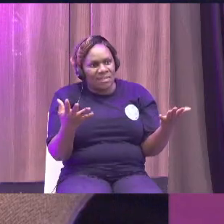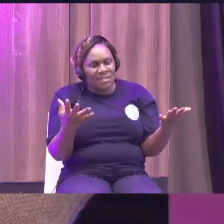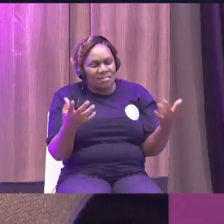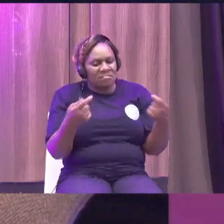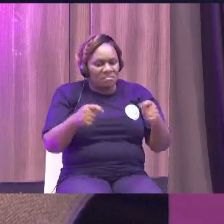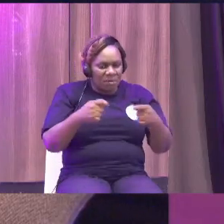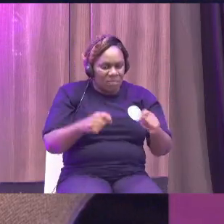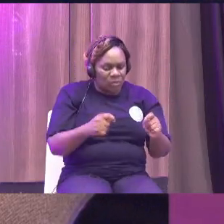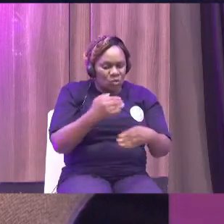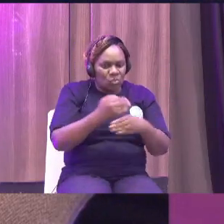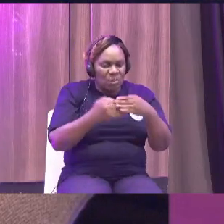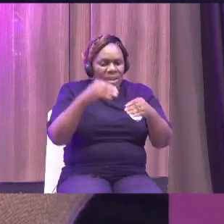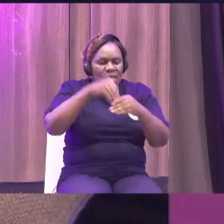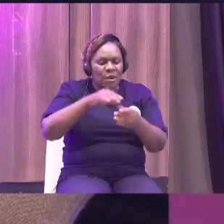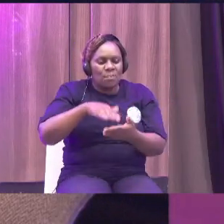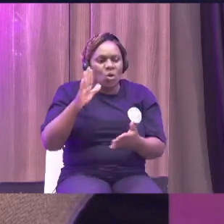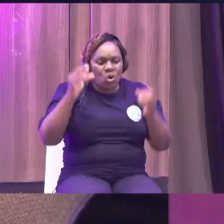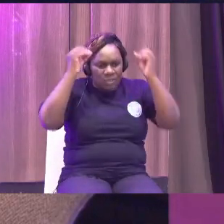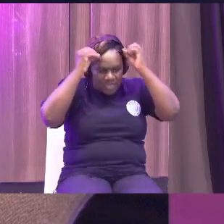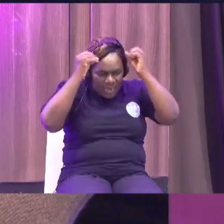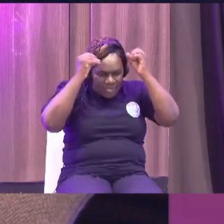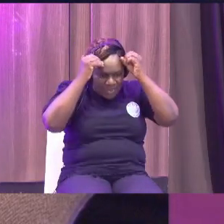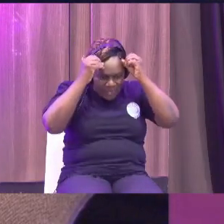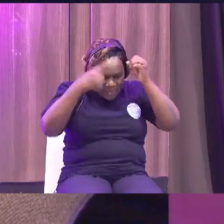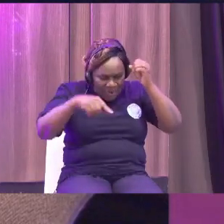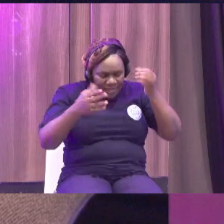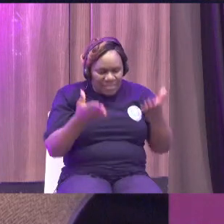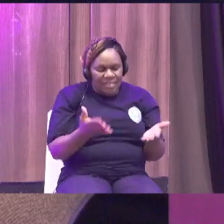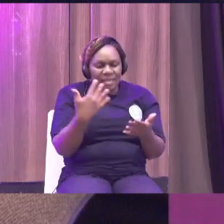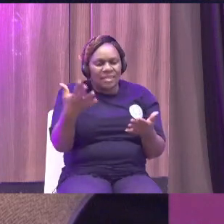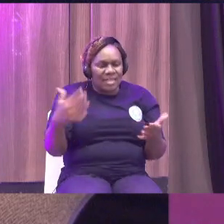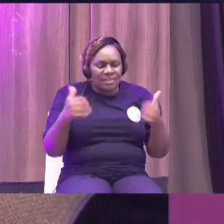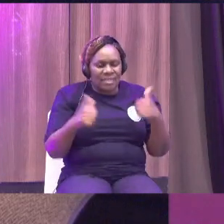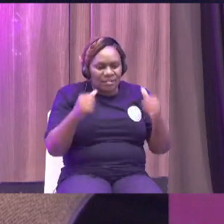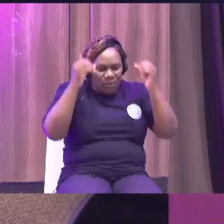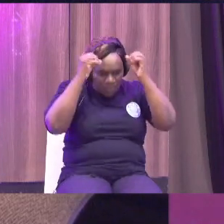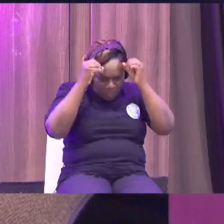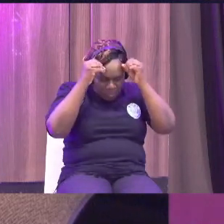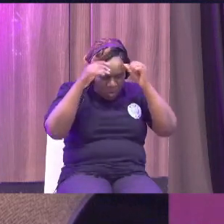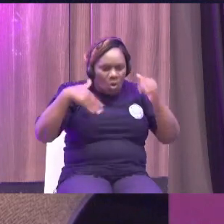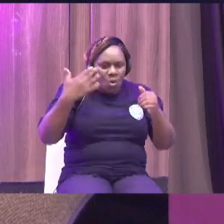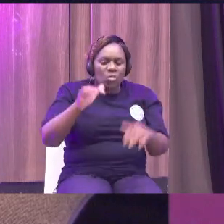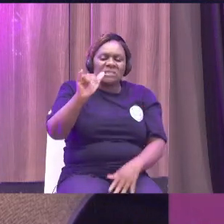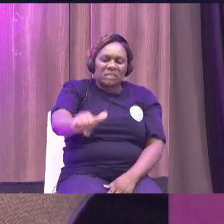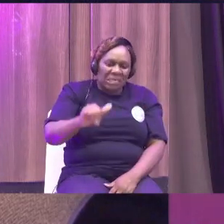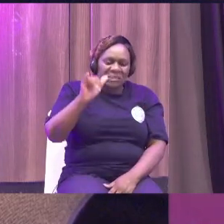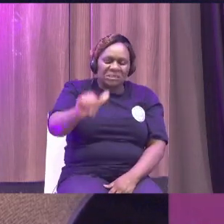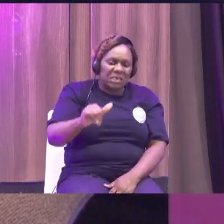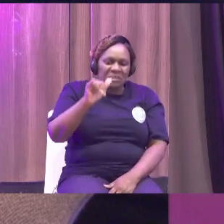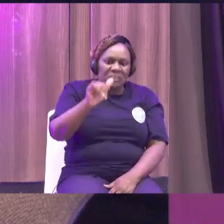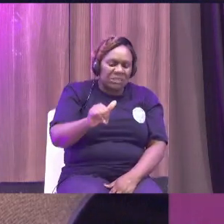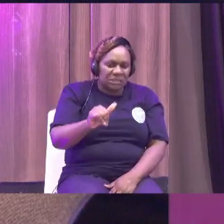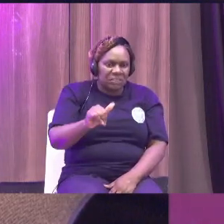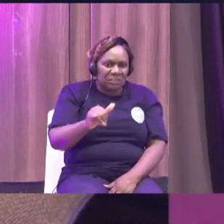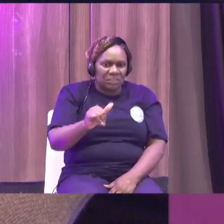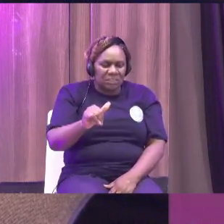effort to try to build in a little bit more study of it. I mean, you're right that if these things are never studied, they always just stay in the folklore